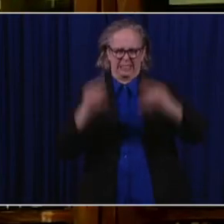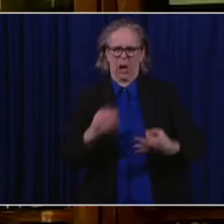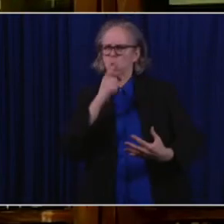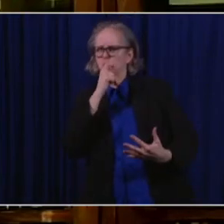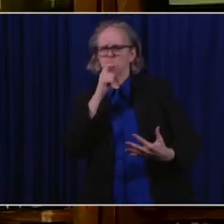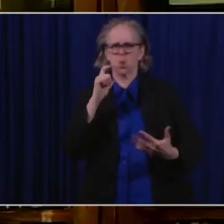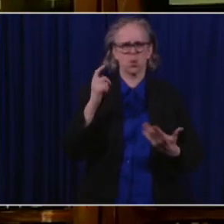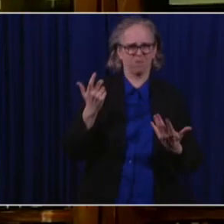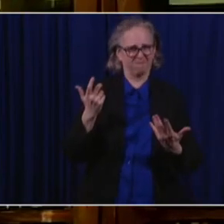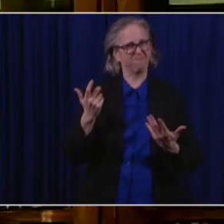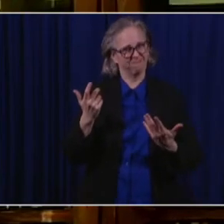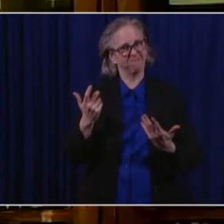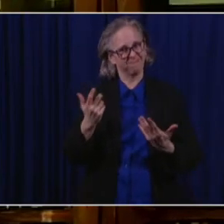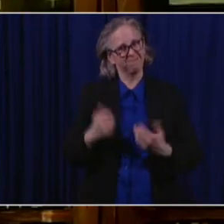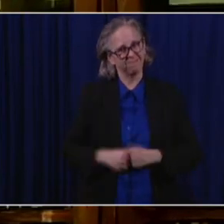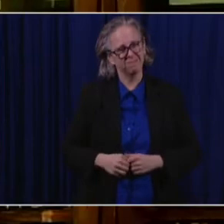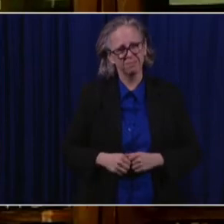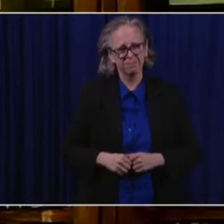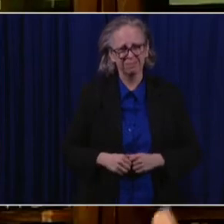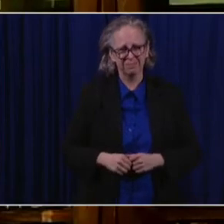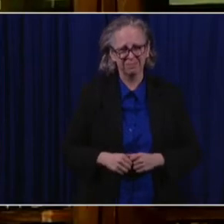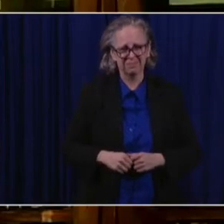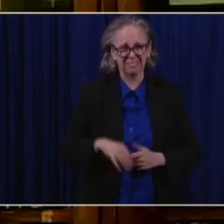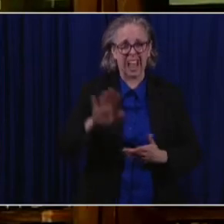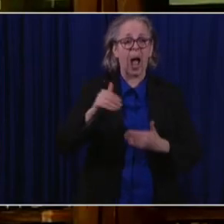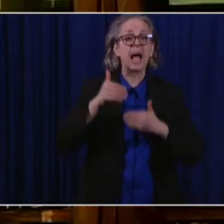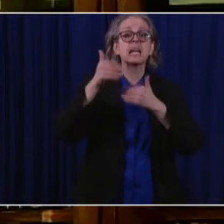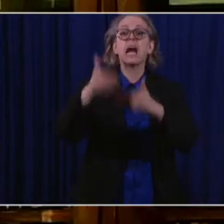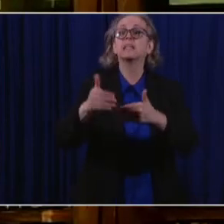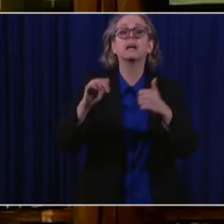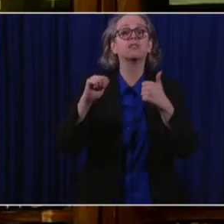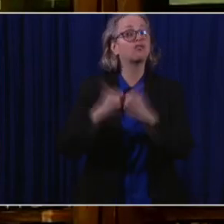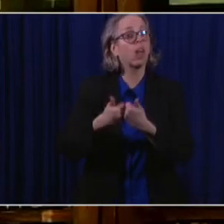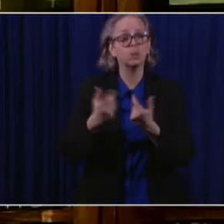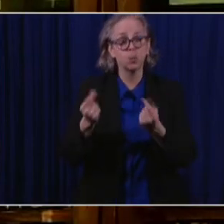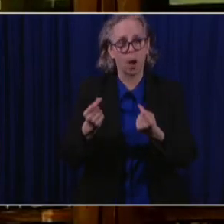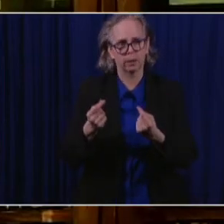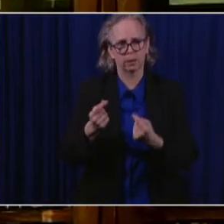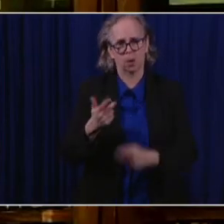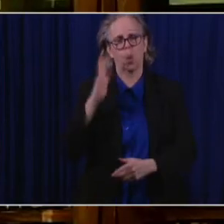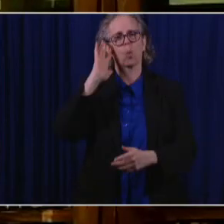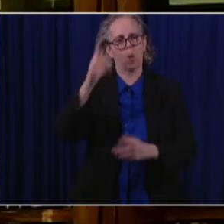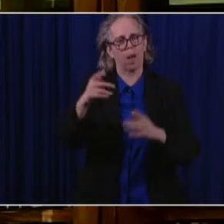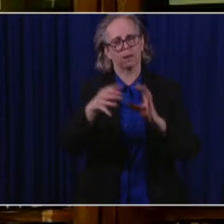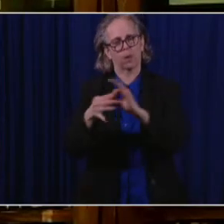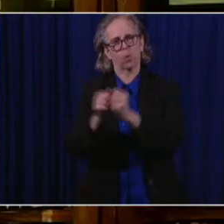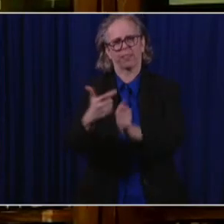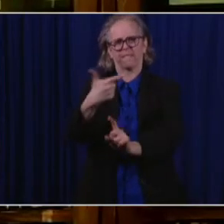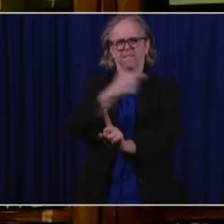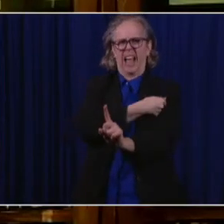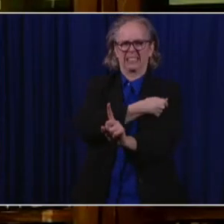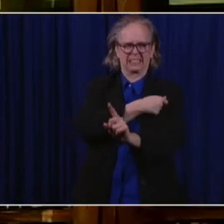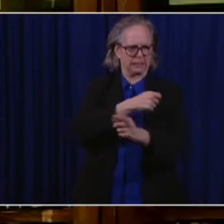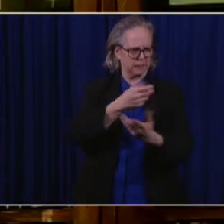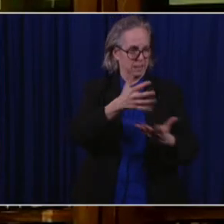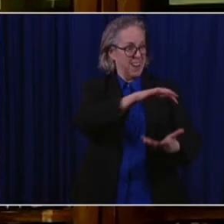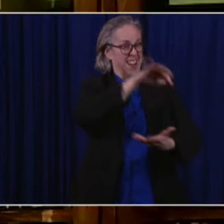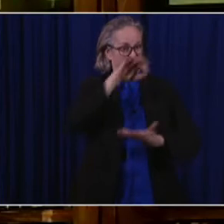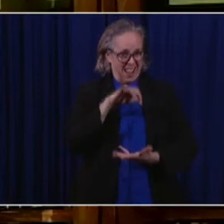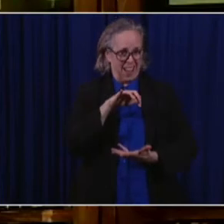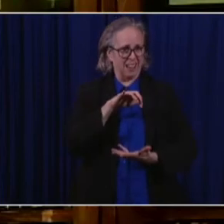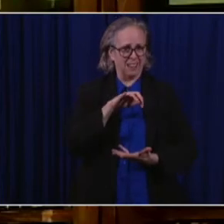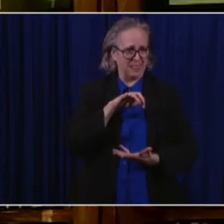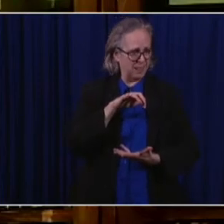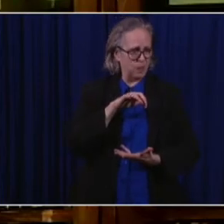medical resources is coming up here in the next 2 weeks, 4 weeks. It's going to be the COVID vaccine. We are not going to have enough vaccine on day one